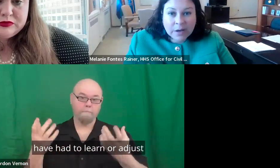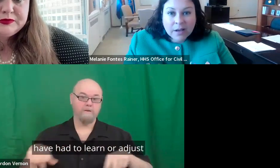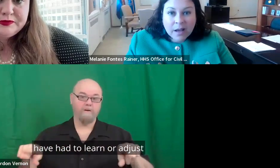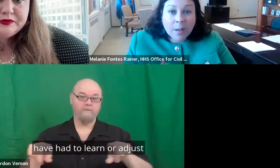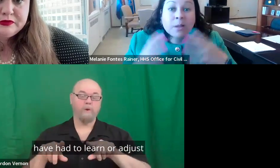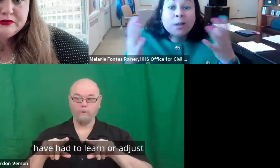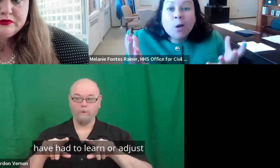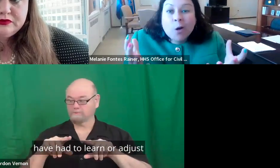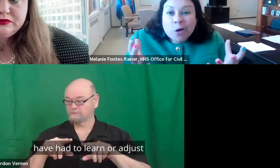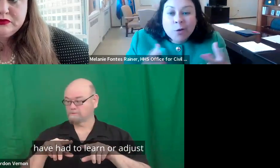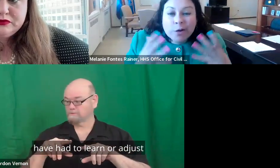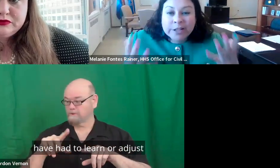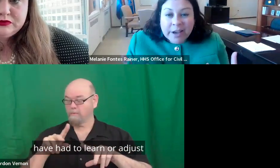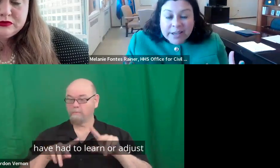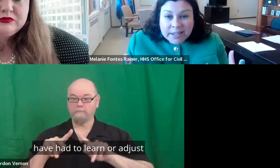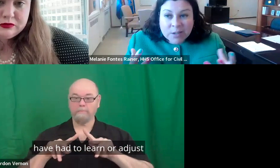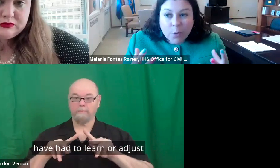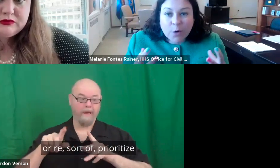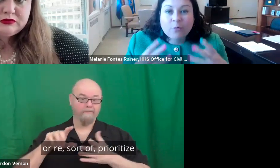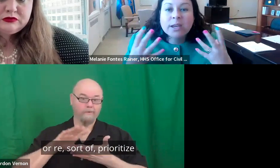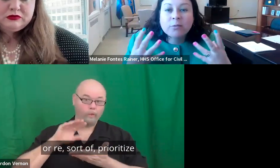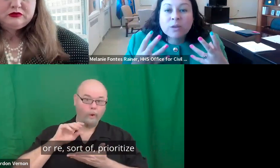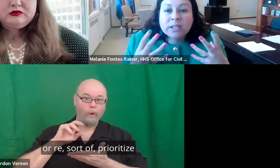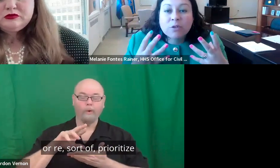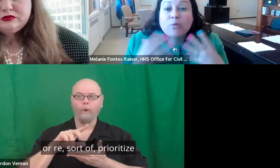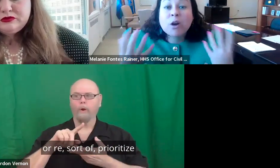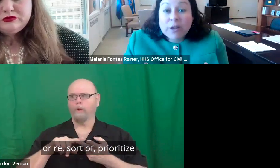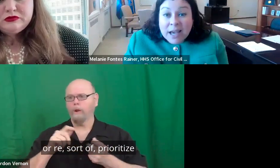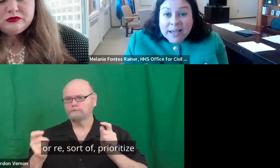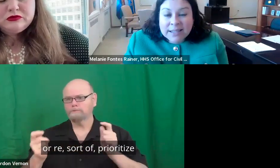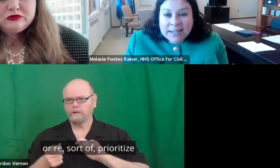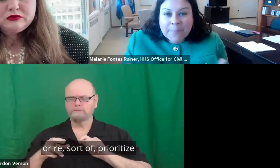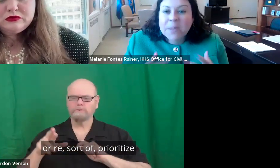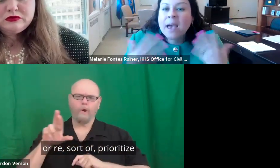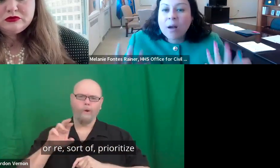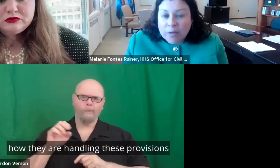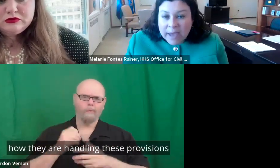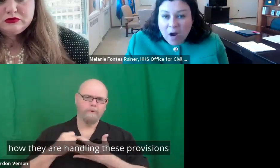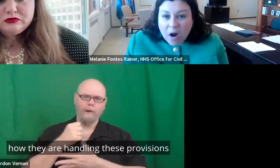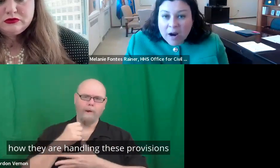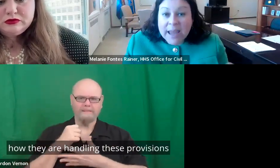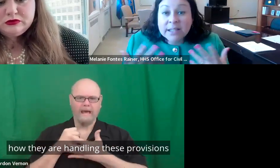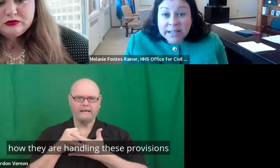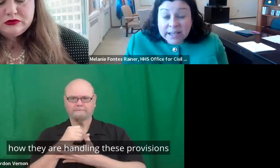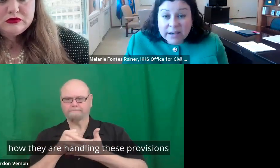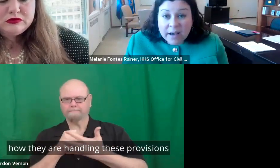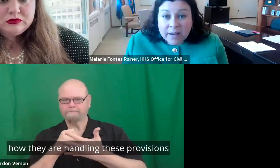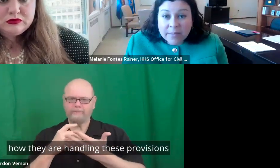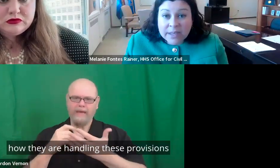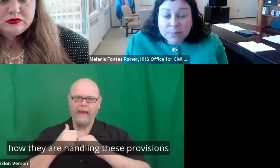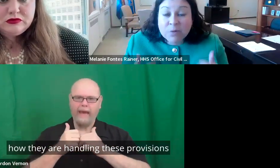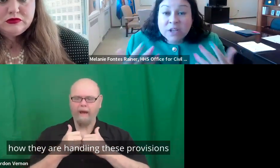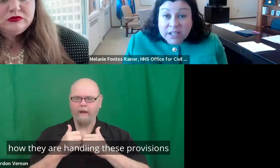to learn or adjust or sort of prioritize how they are